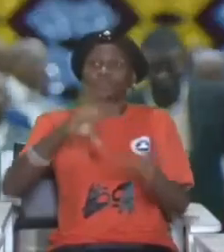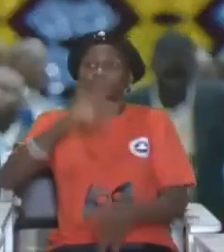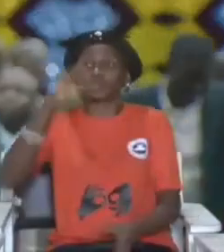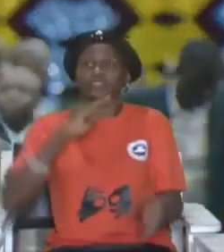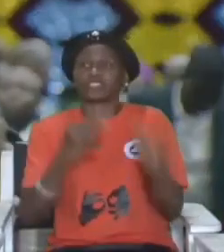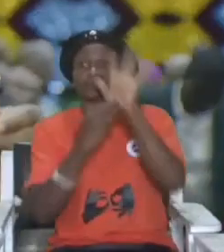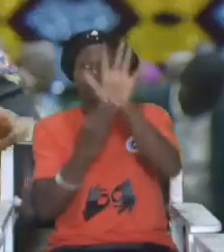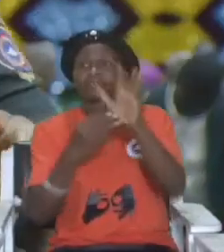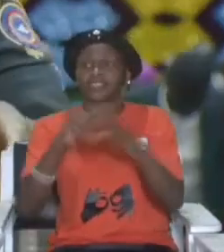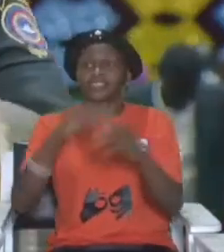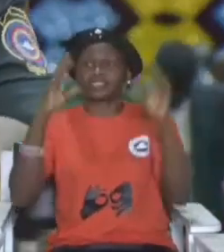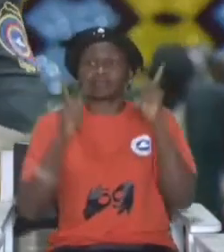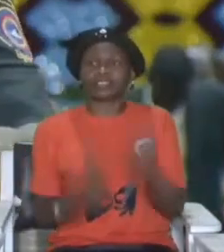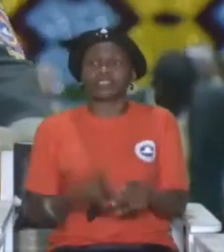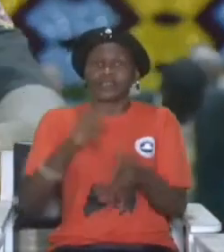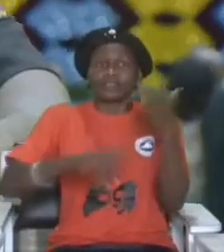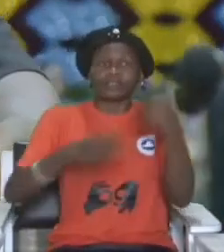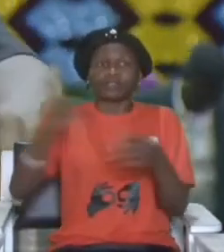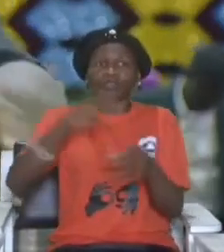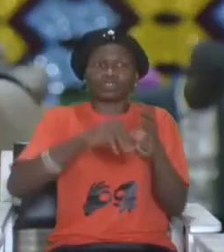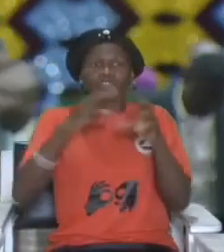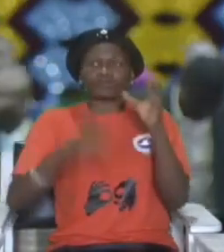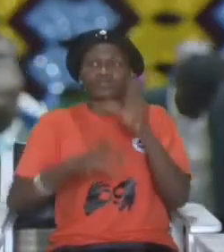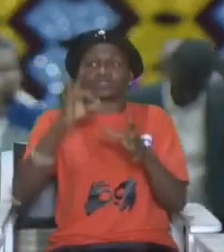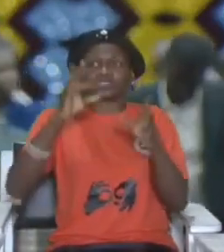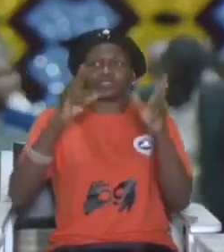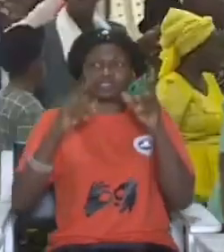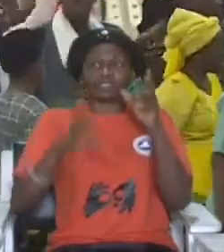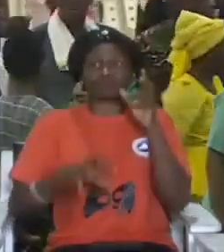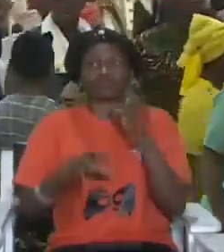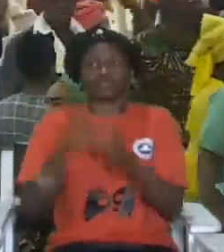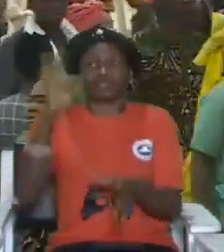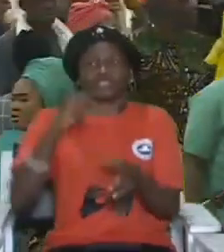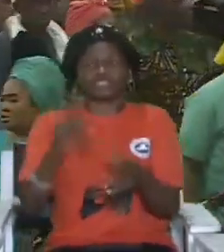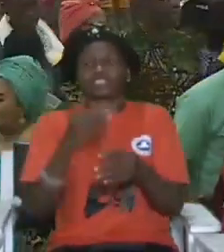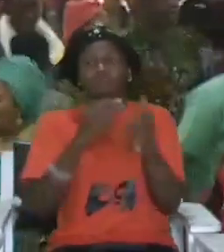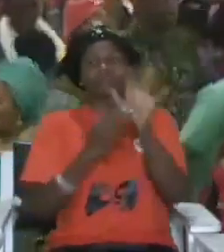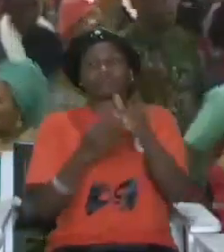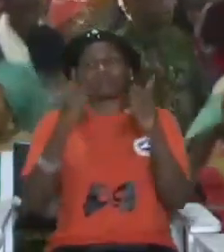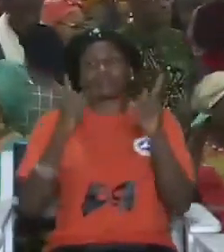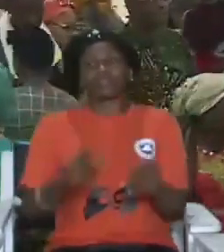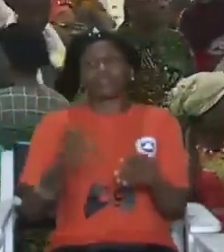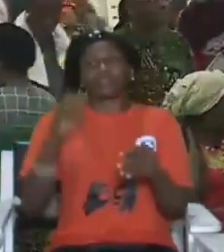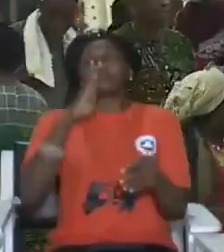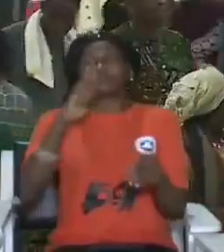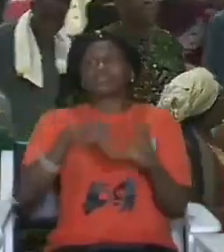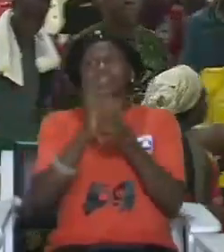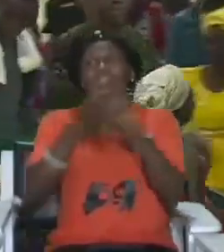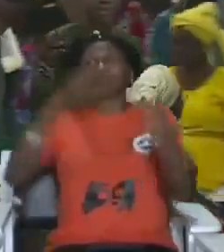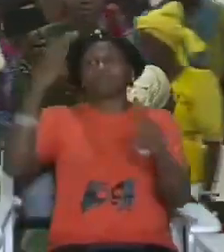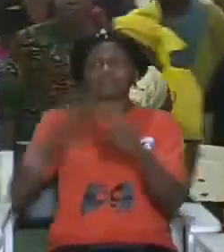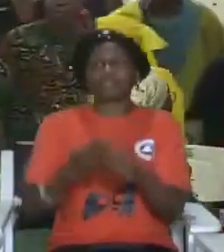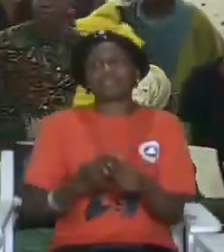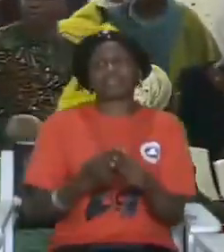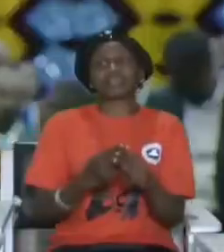here will be manifesting in the physical. And so shall it be in the mighty name of